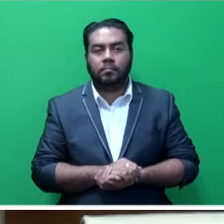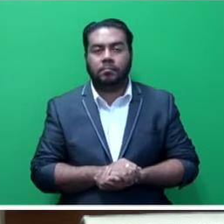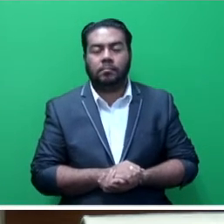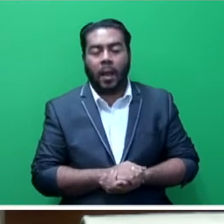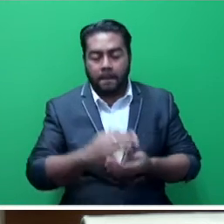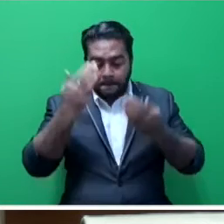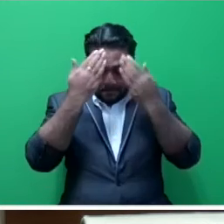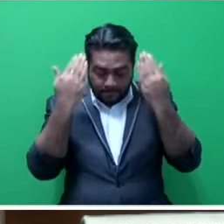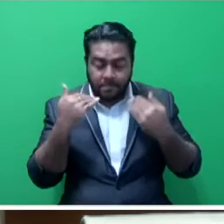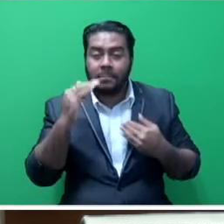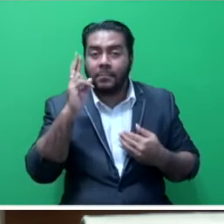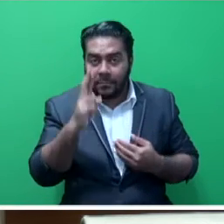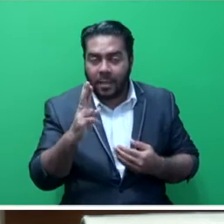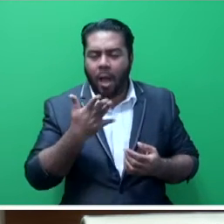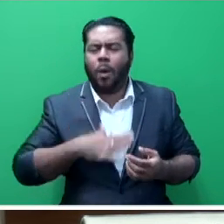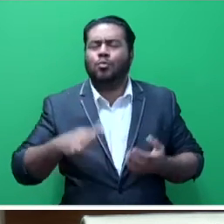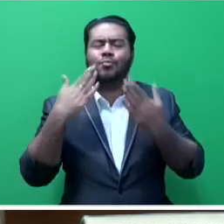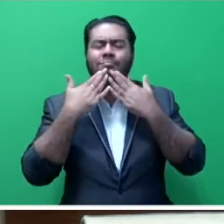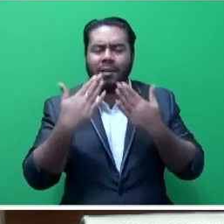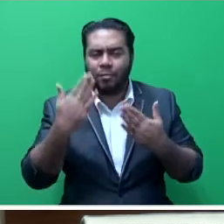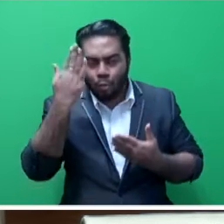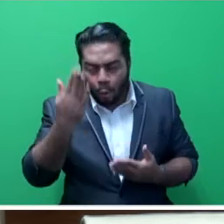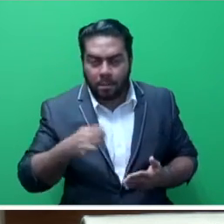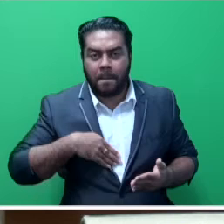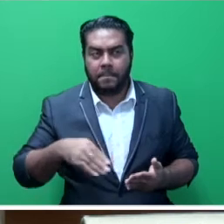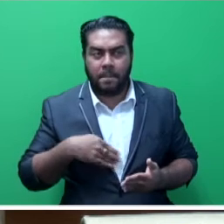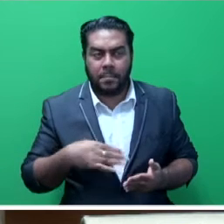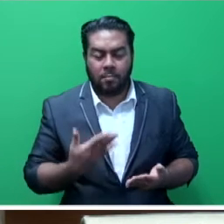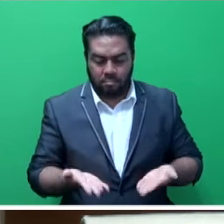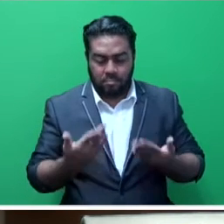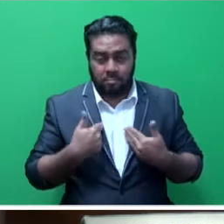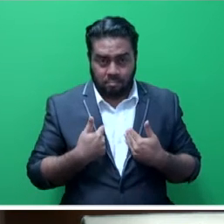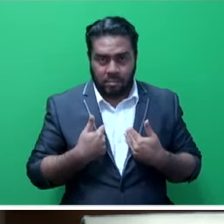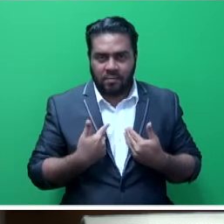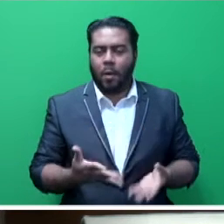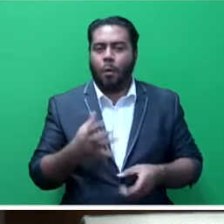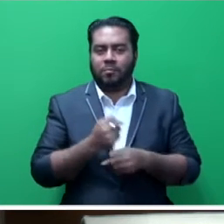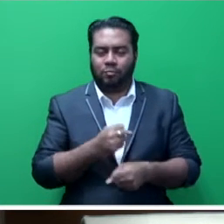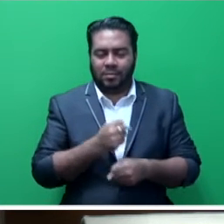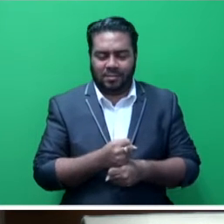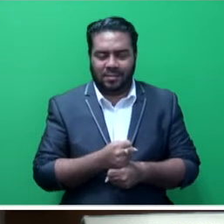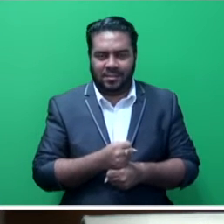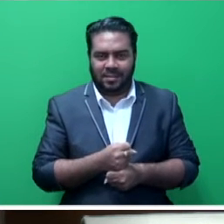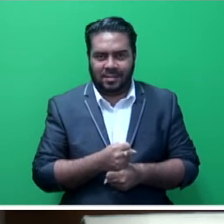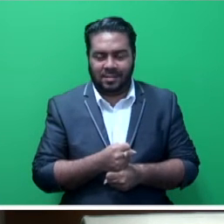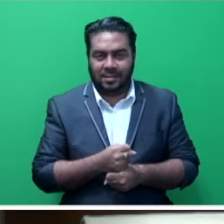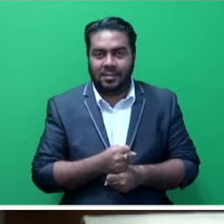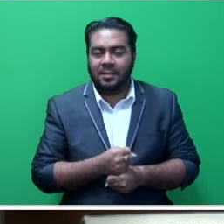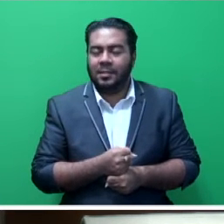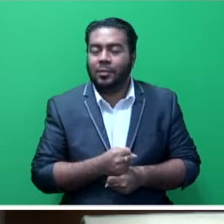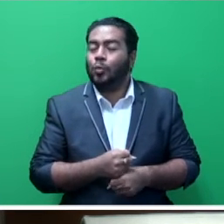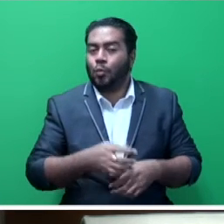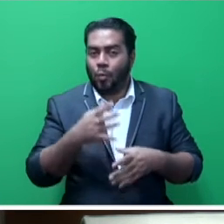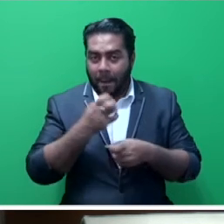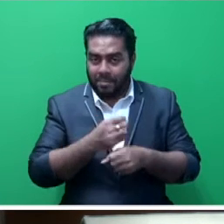Mr. Speaker, I want to thank the Honourable Member for asking this question and giving me an opportunity to update the House on the progress of this